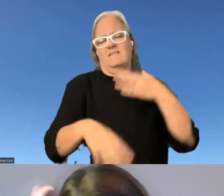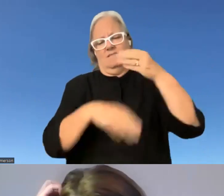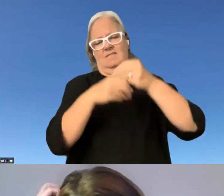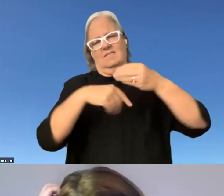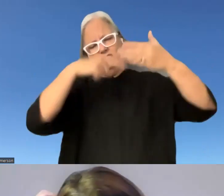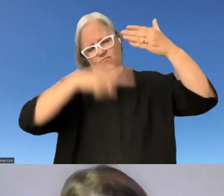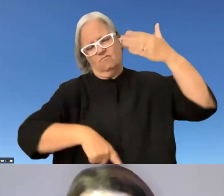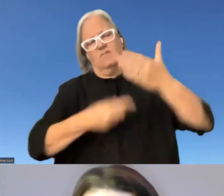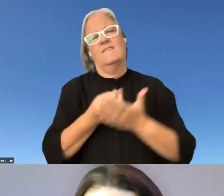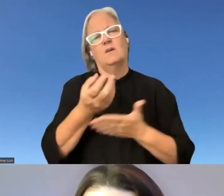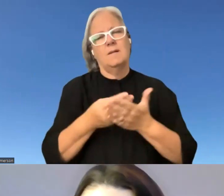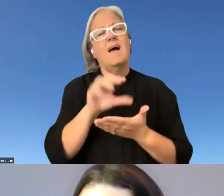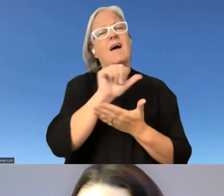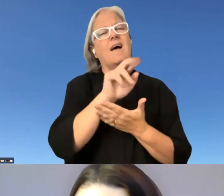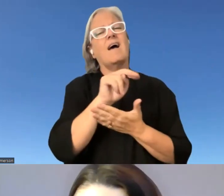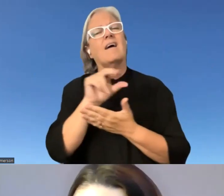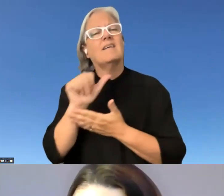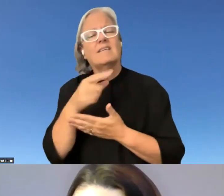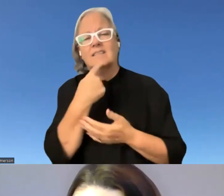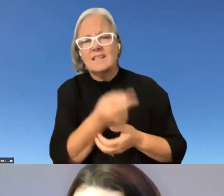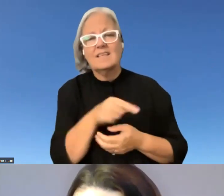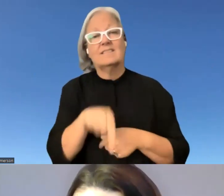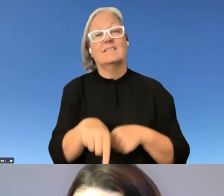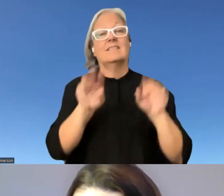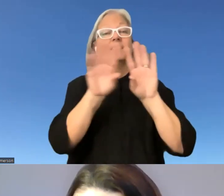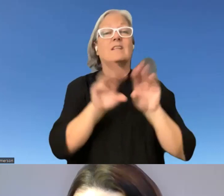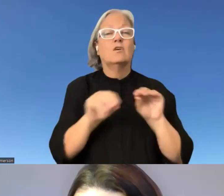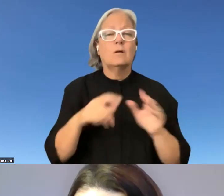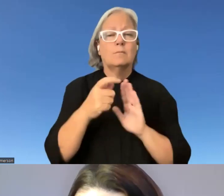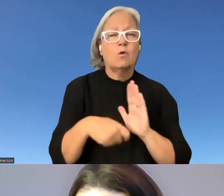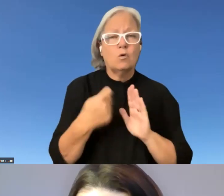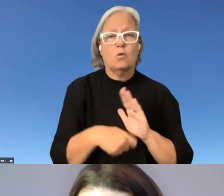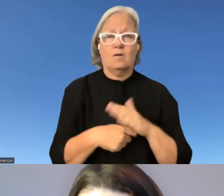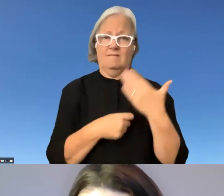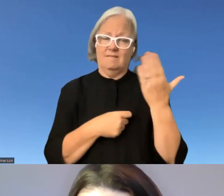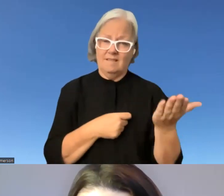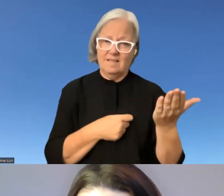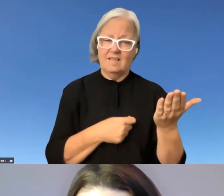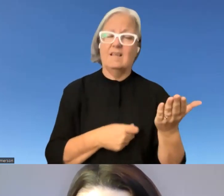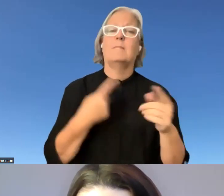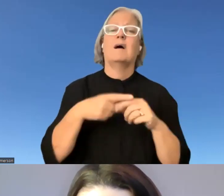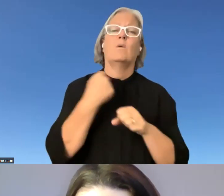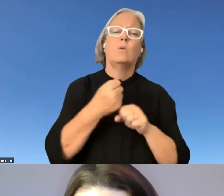Anna said many times, the Zero project, she herself, her colleagues, including